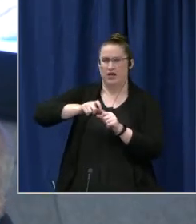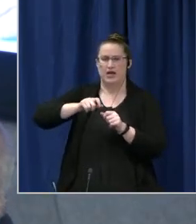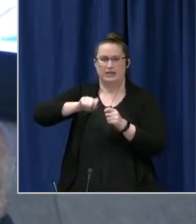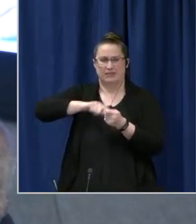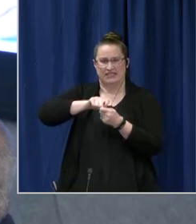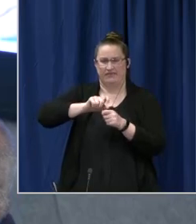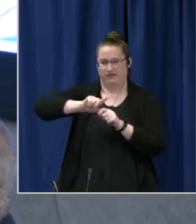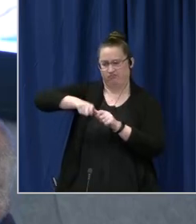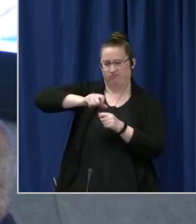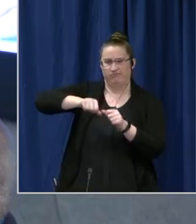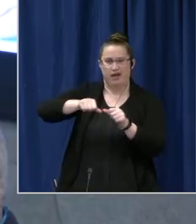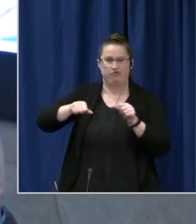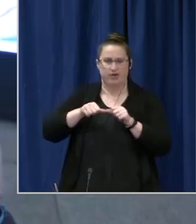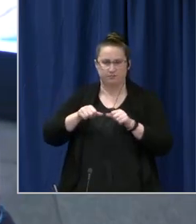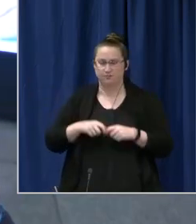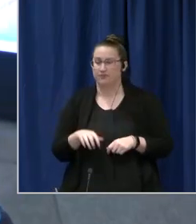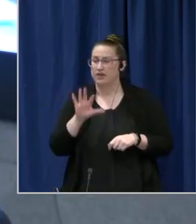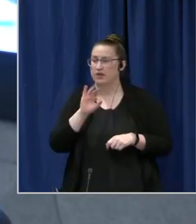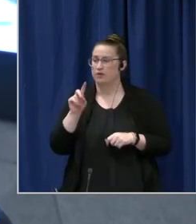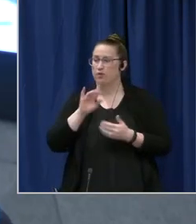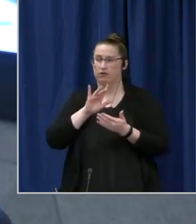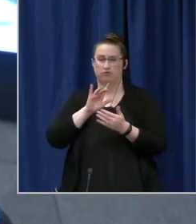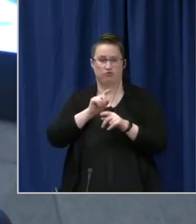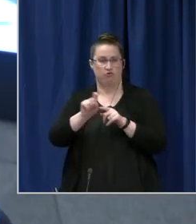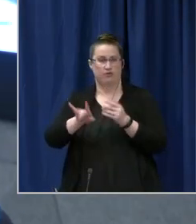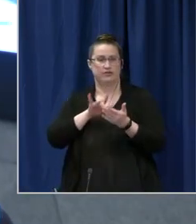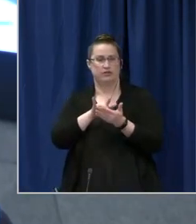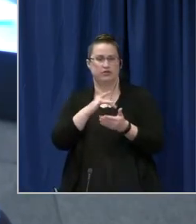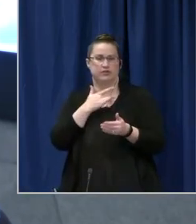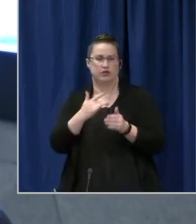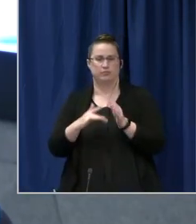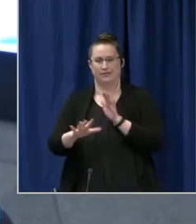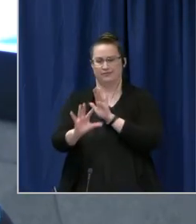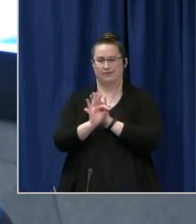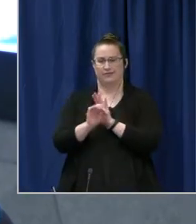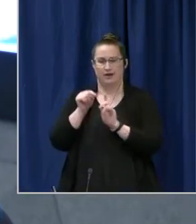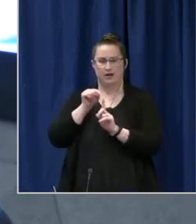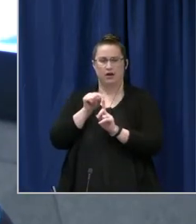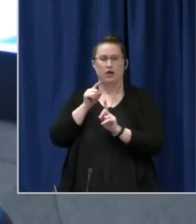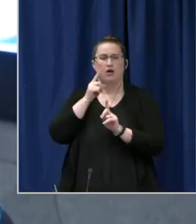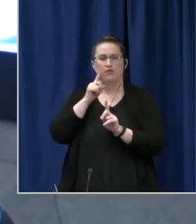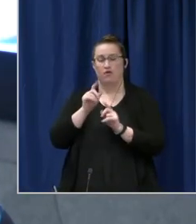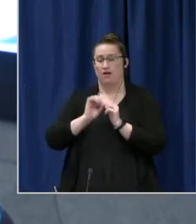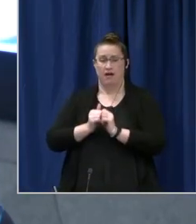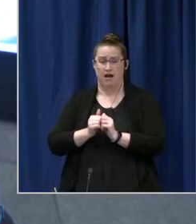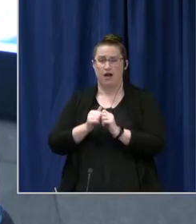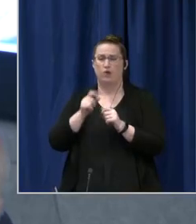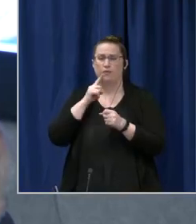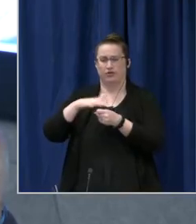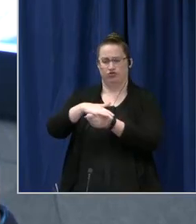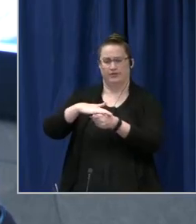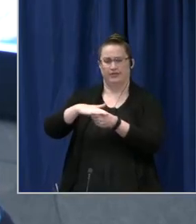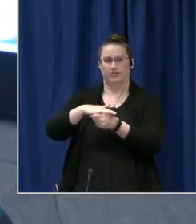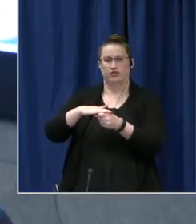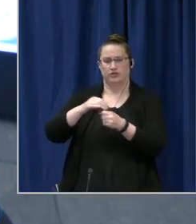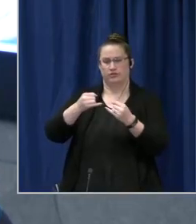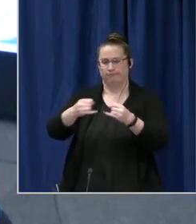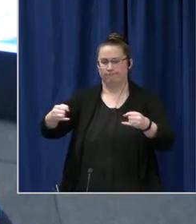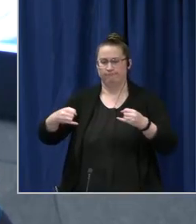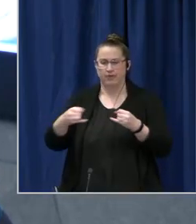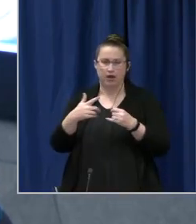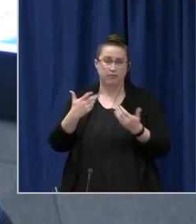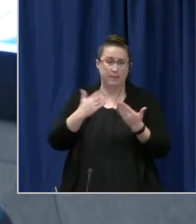geographic area. 911 call centers are generally designated to receive calls based on a jurisdiction, such as within the boundaries of a